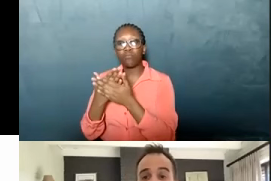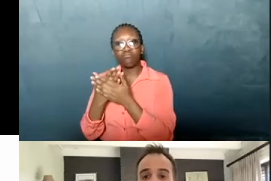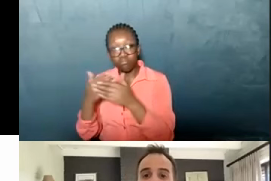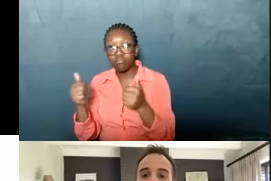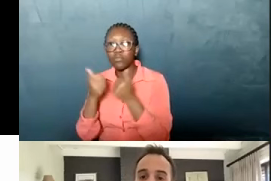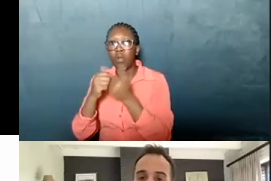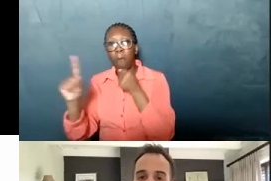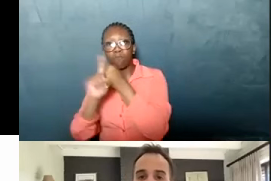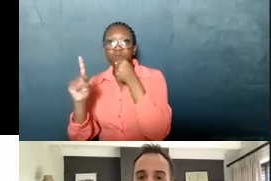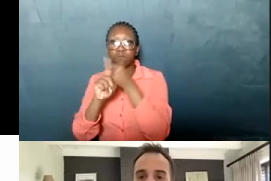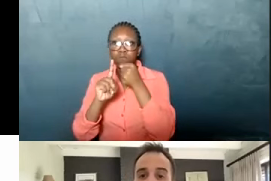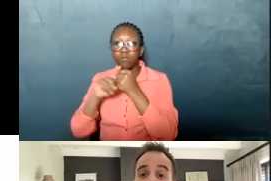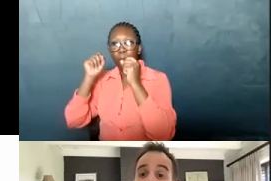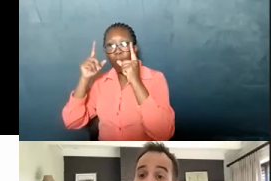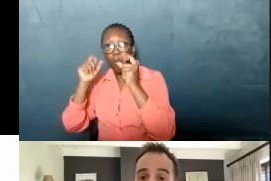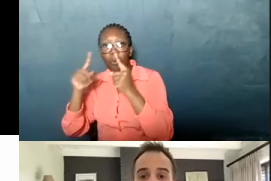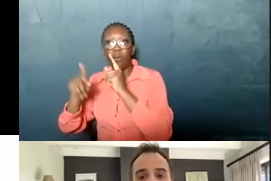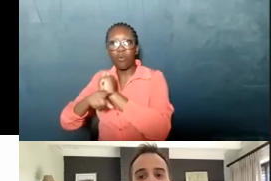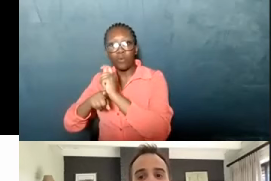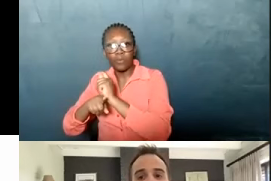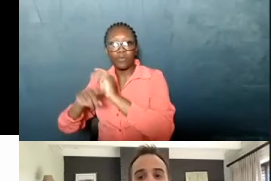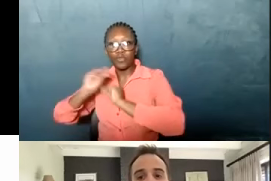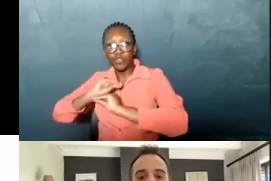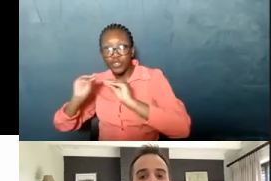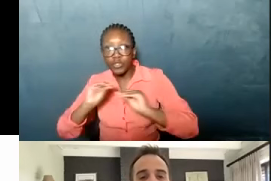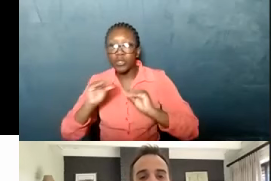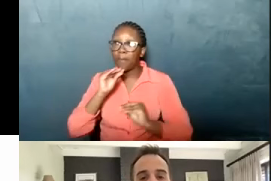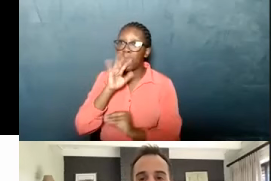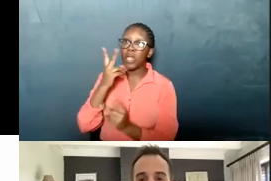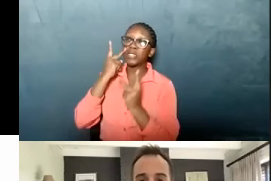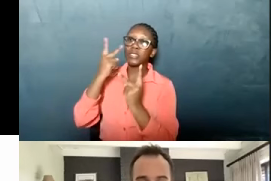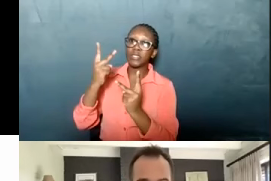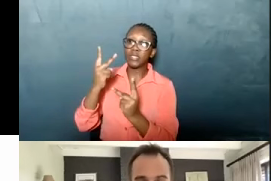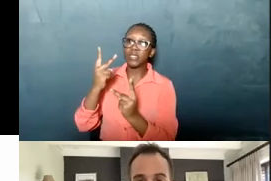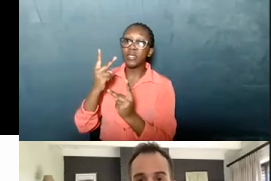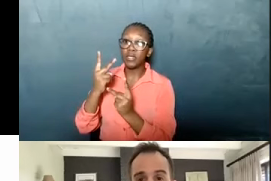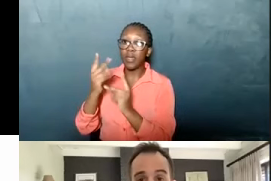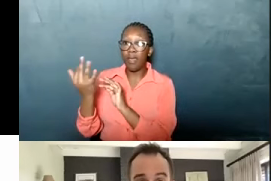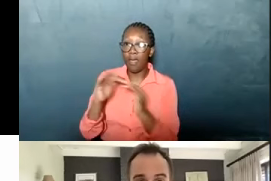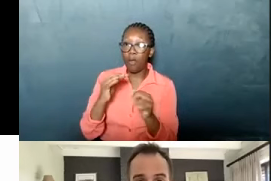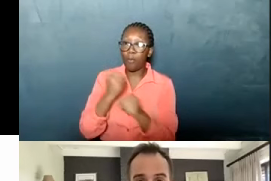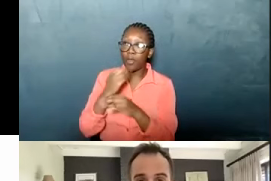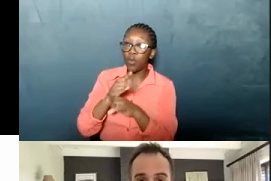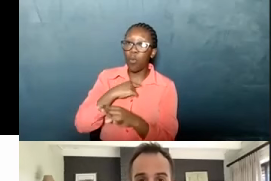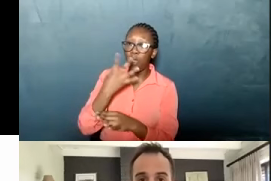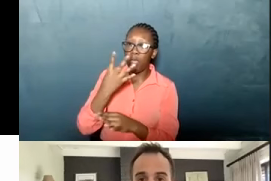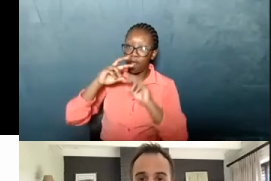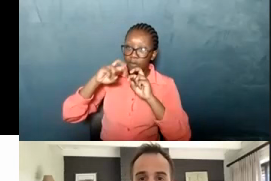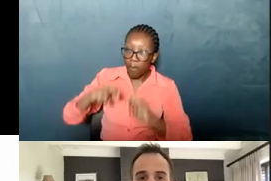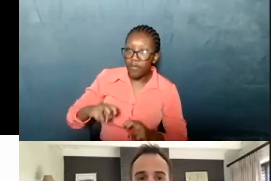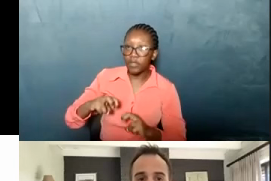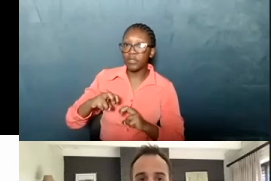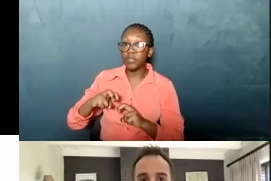shows, through numerous examples, are being addressed through innovative and evidence-based strategies.